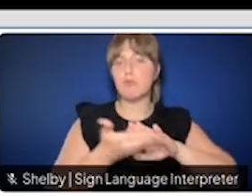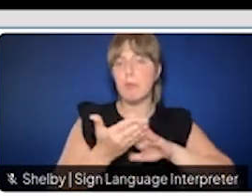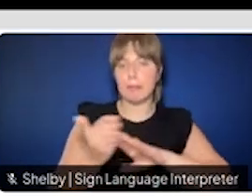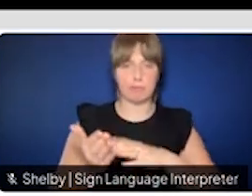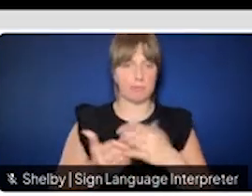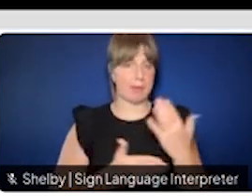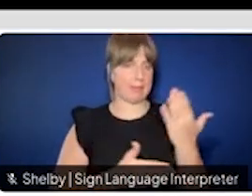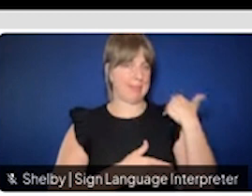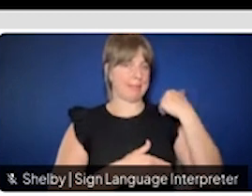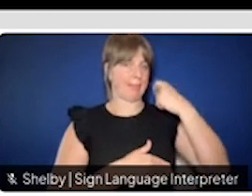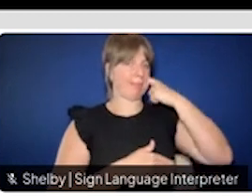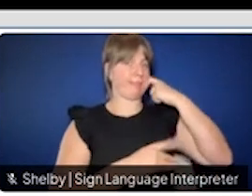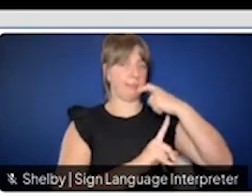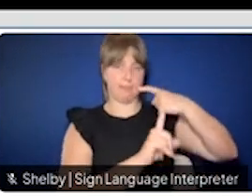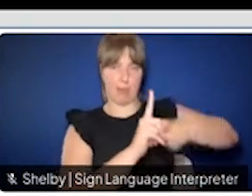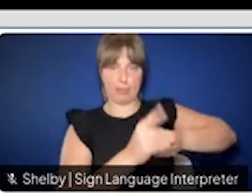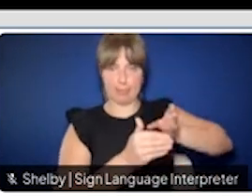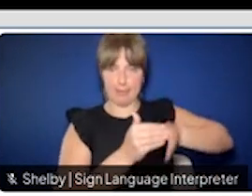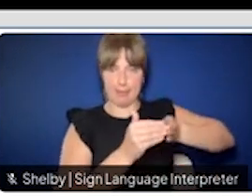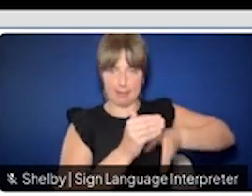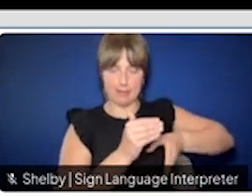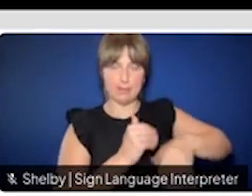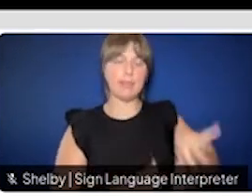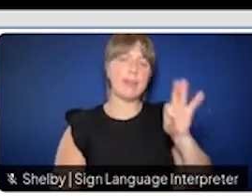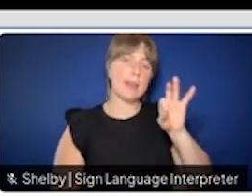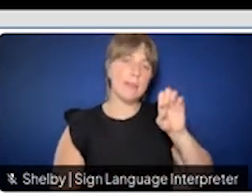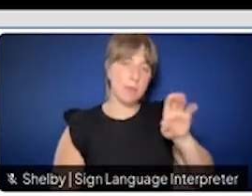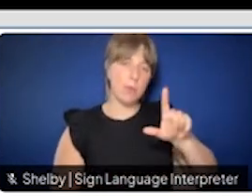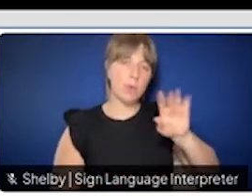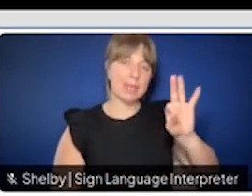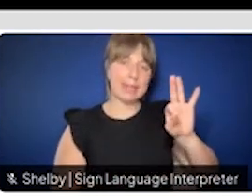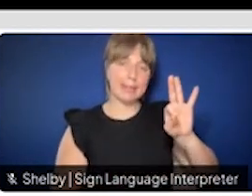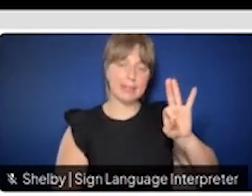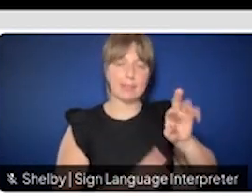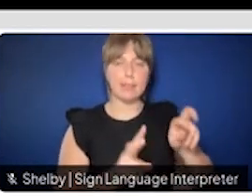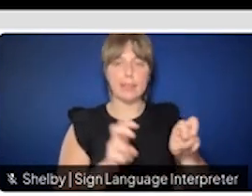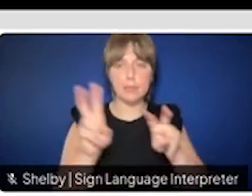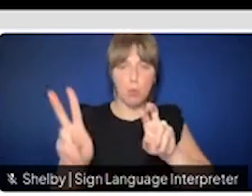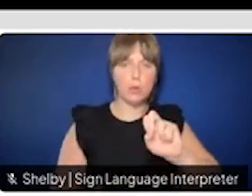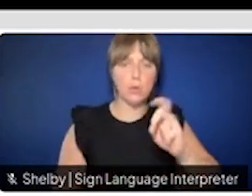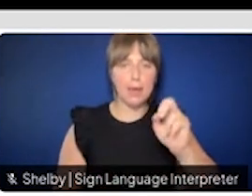last month, move the date to February 29th and export to Excel.